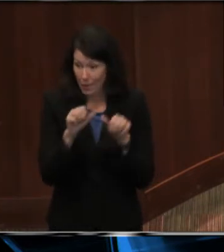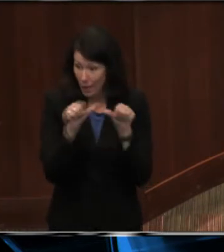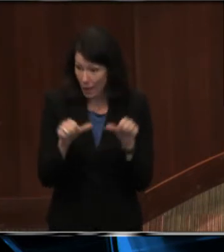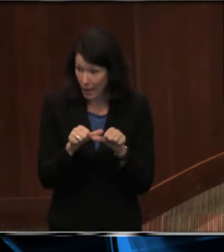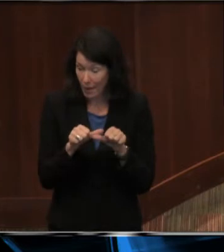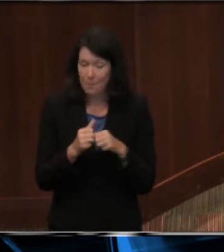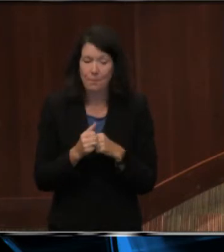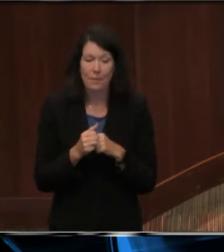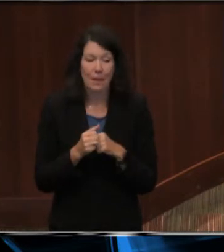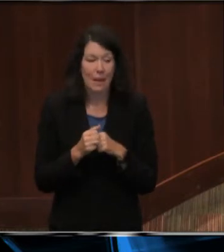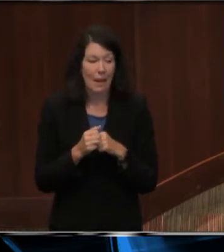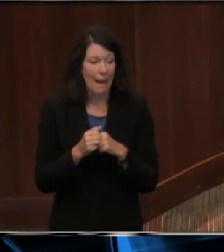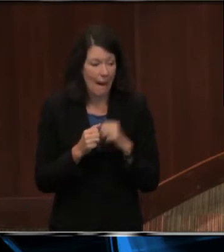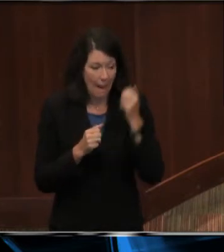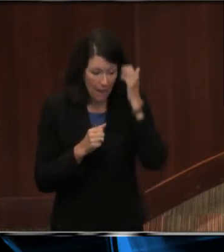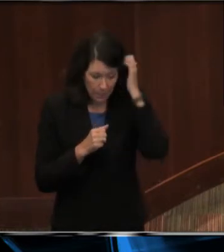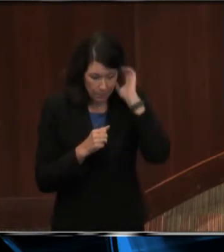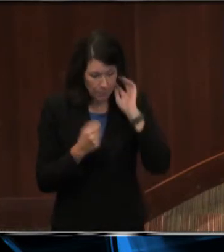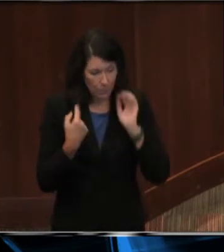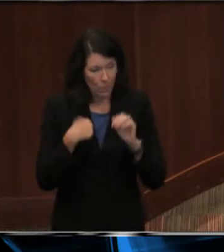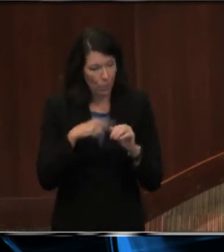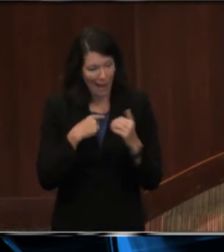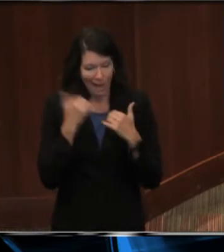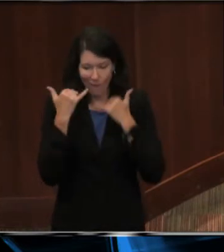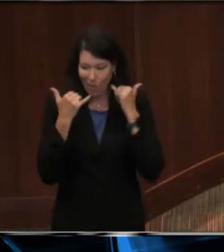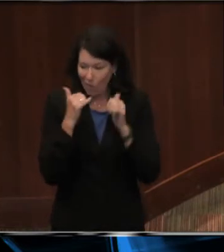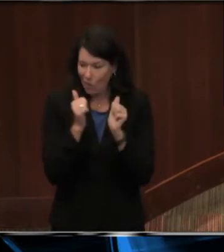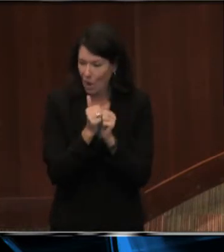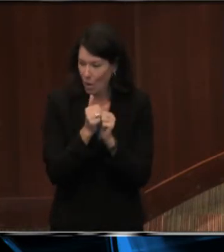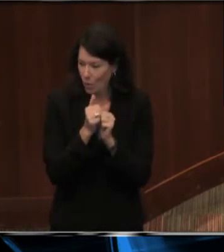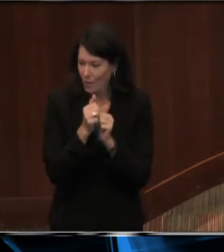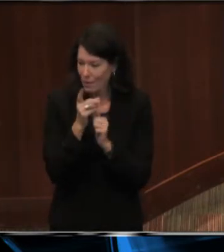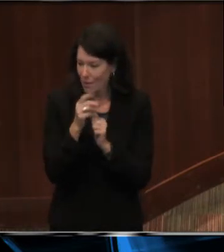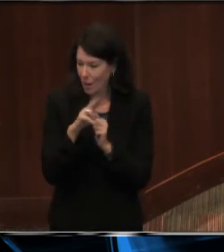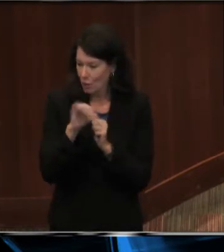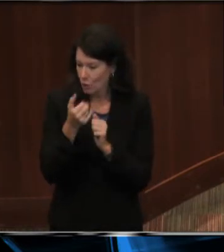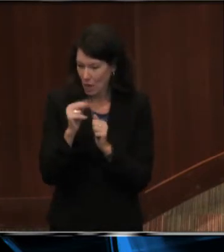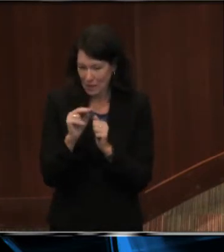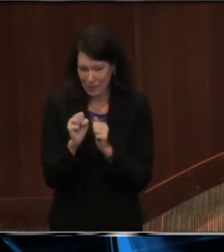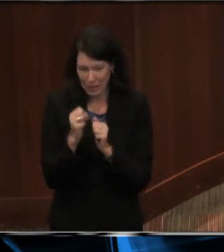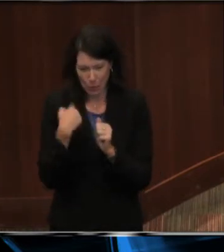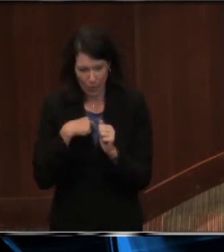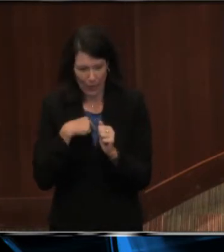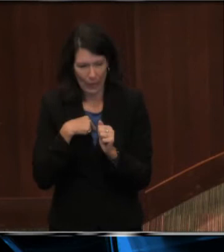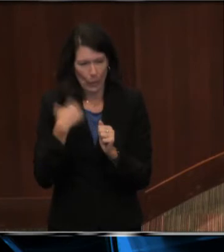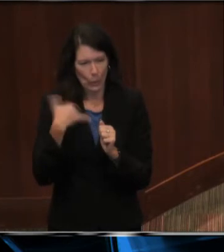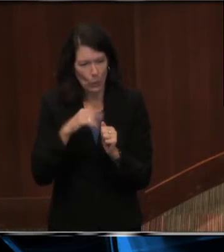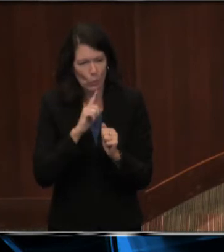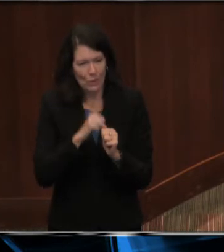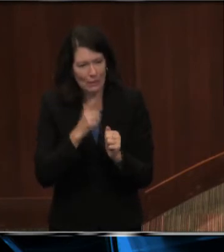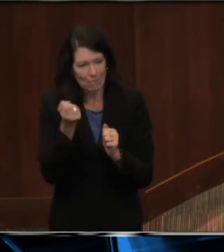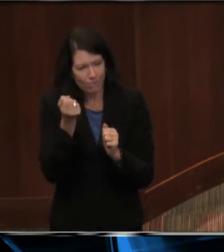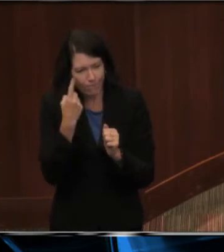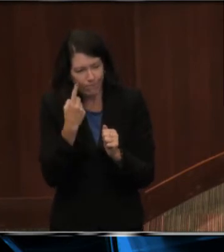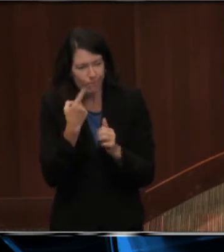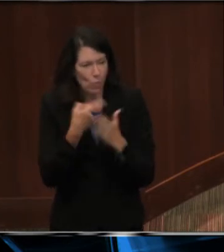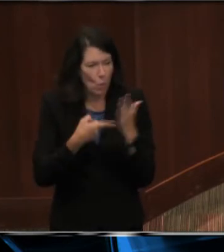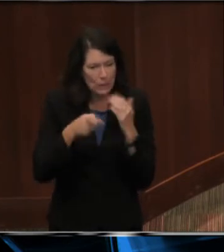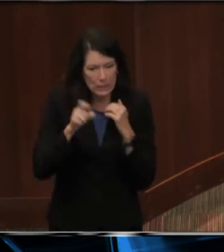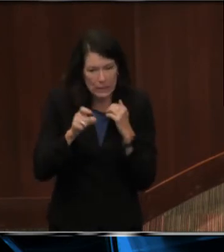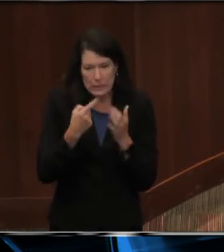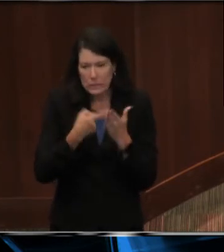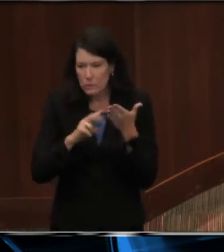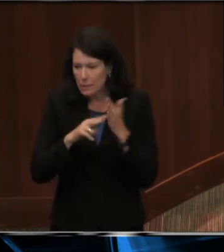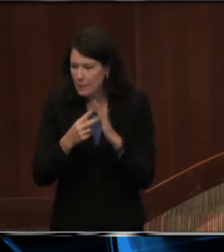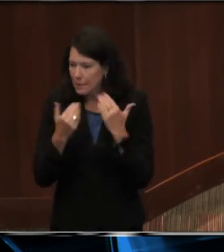After our informative Zoom call with Dr. Johnson and Director Whelan, we all felt a deeper understanding of what it is or